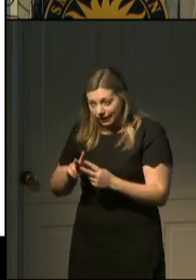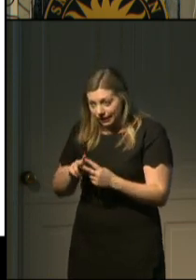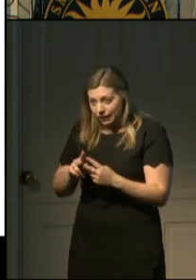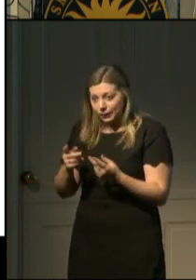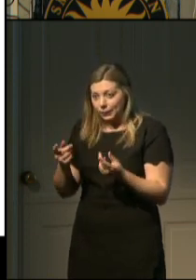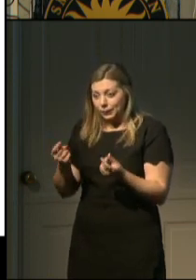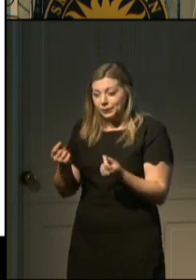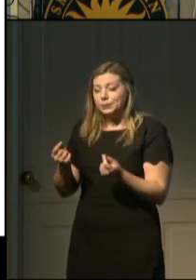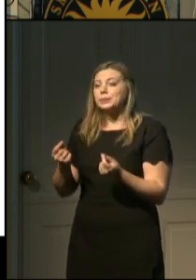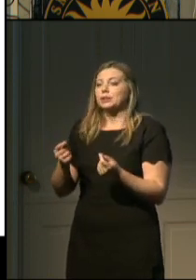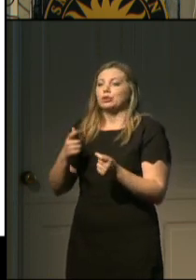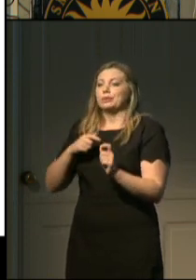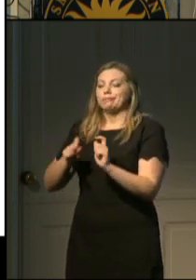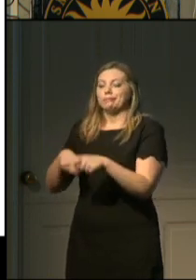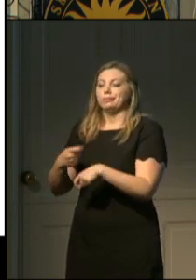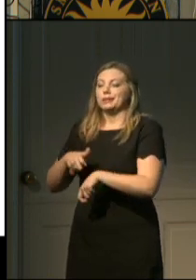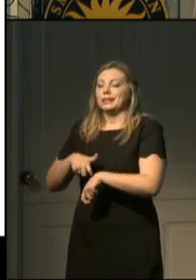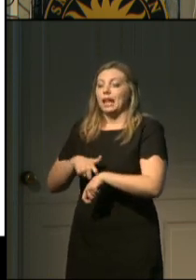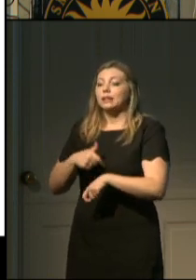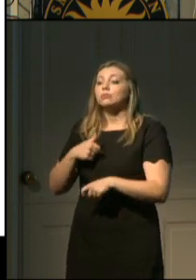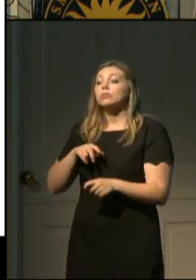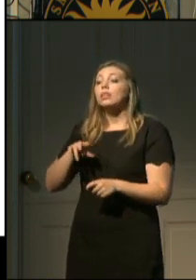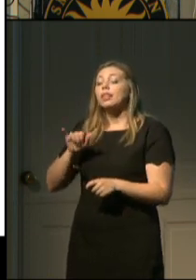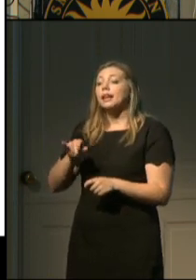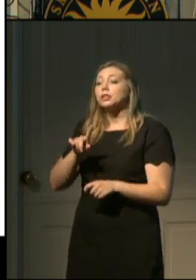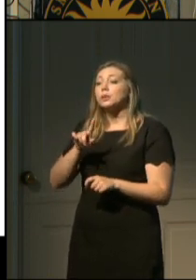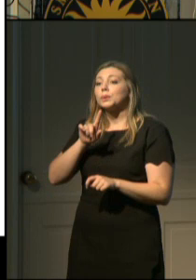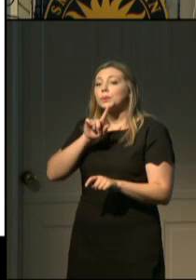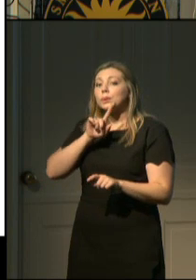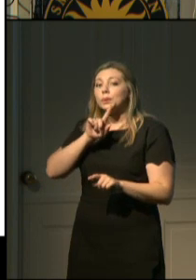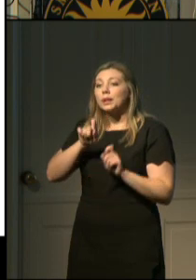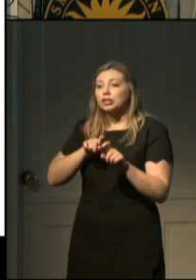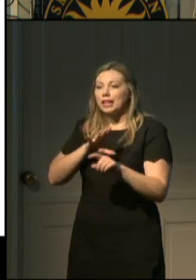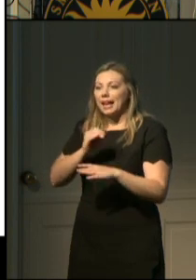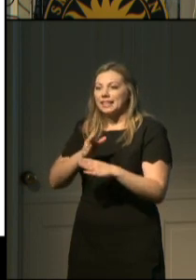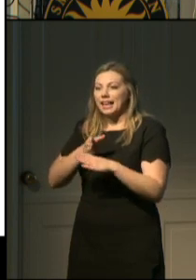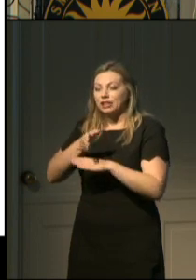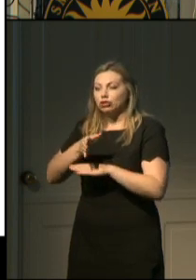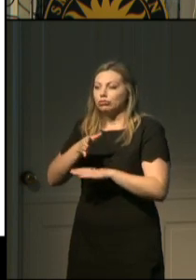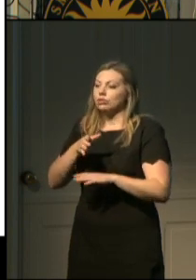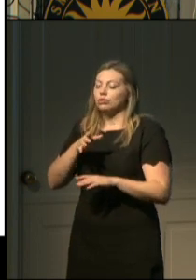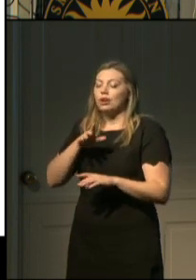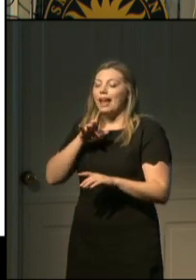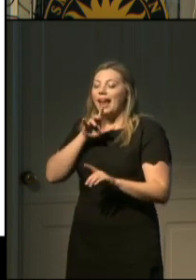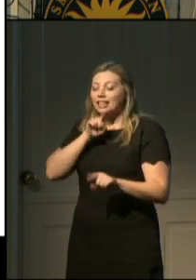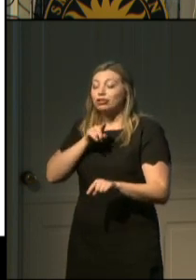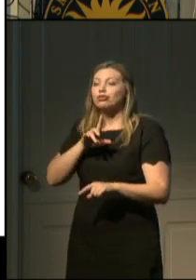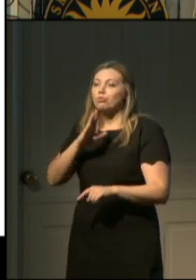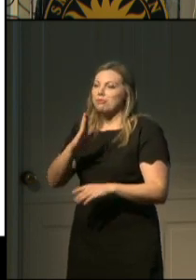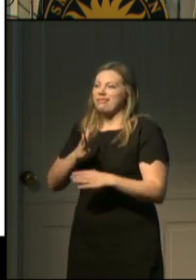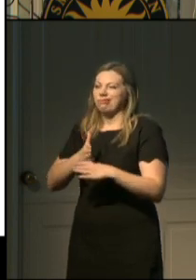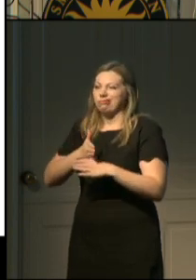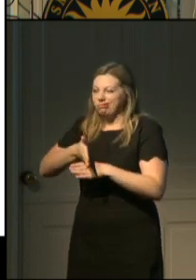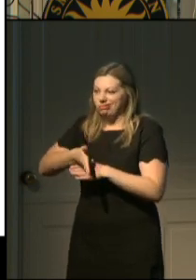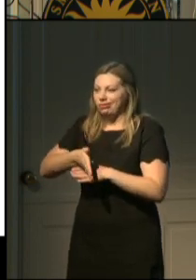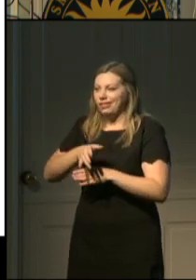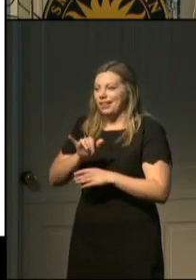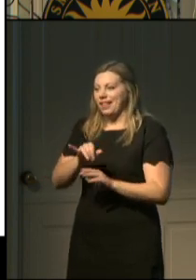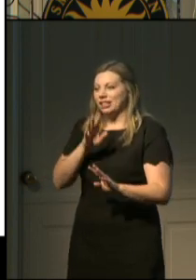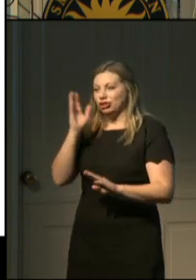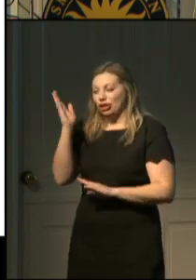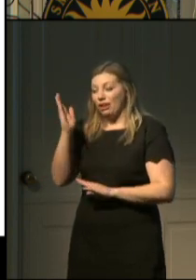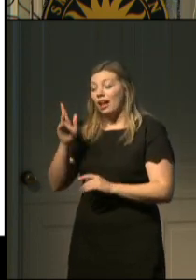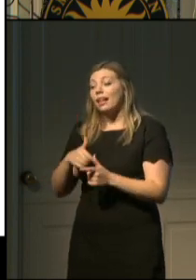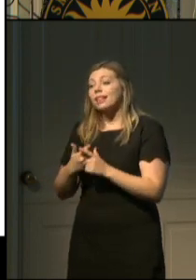times around on that. We will switch the Q&A immediately after her talk because she would like to be able to answer your questions. And then the keynote